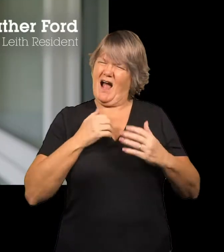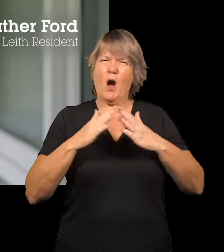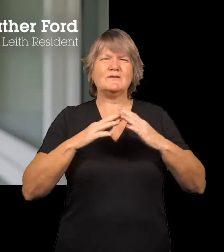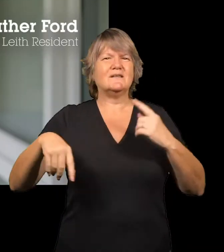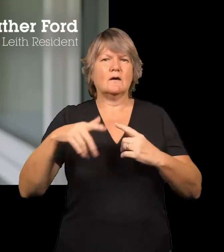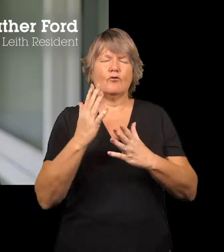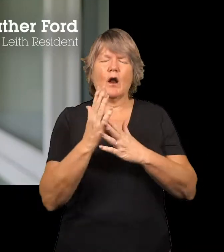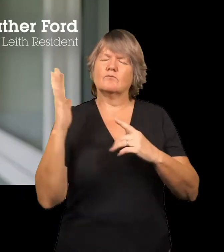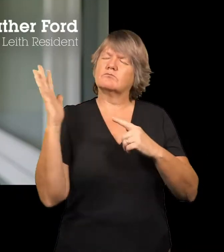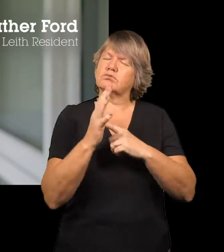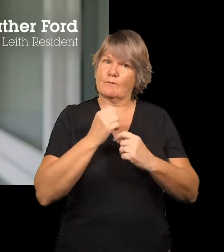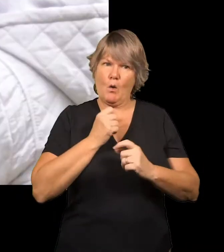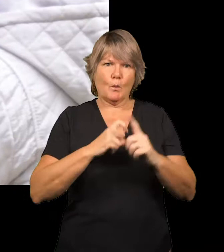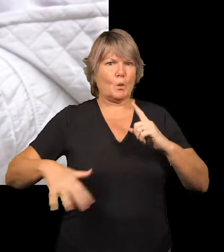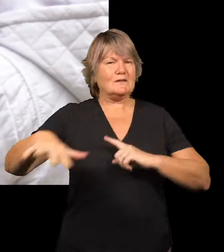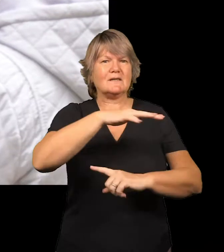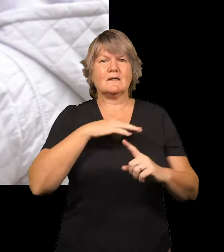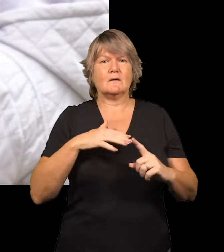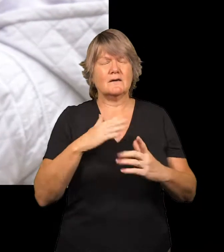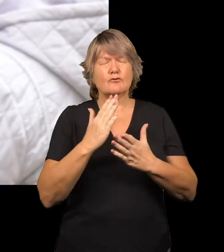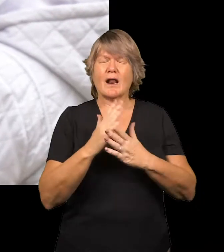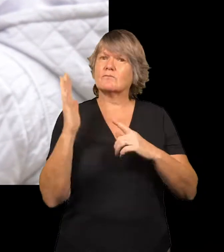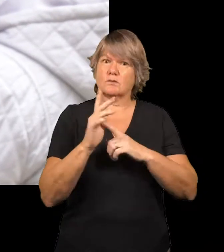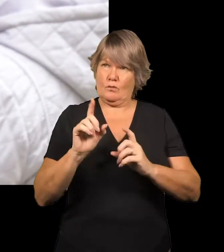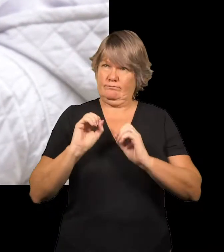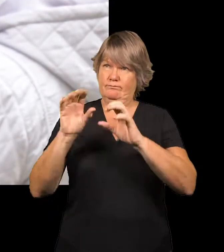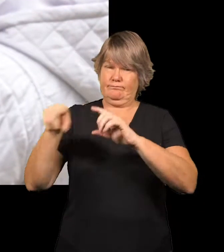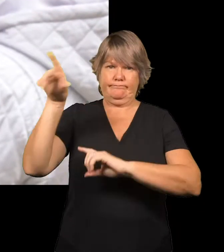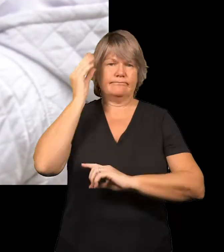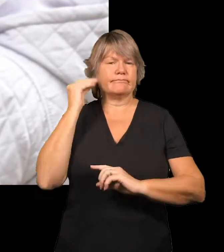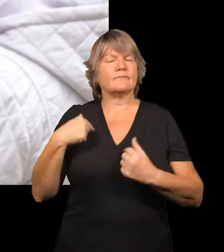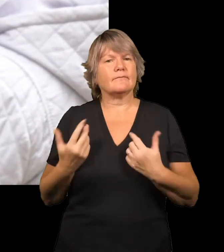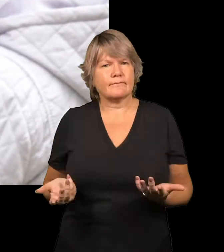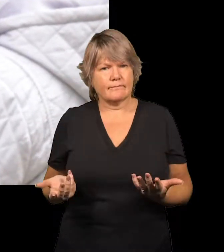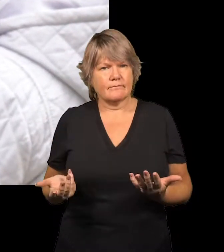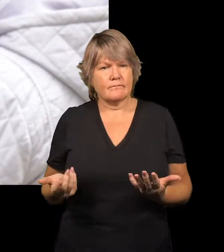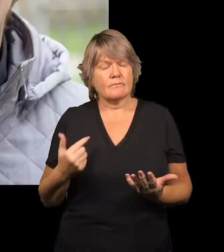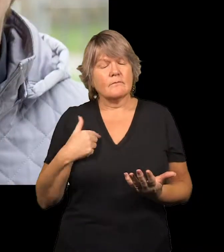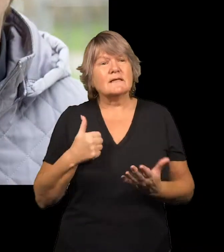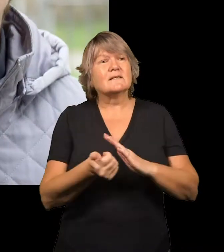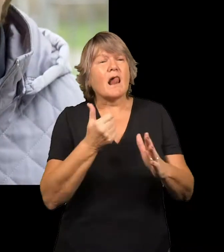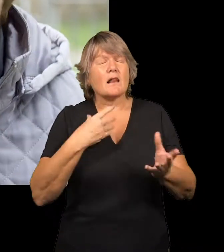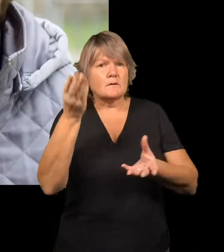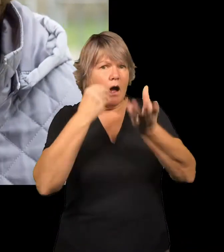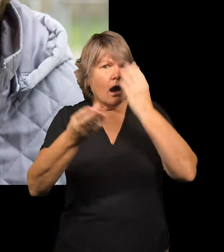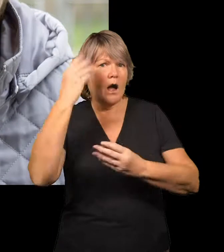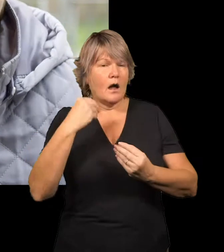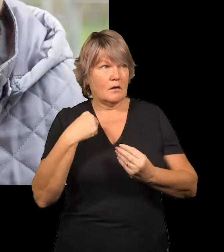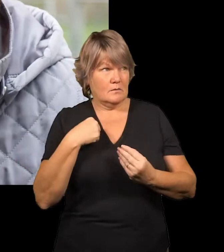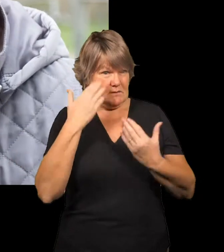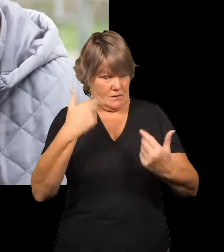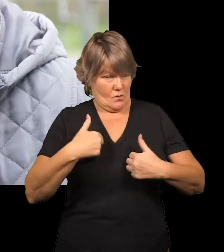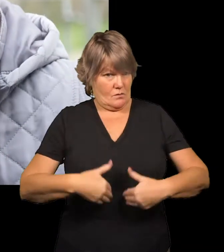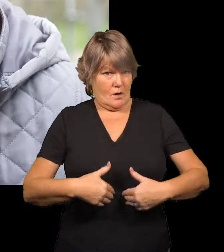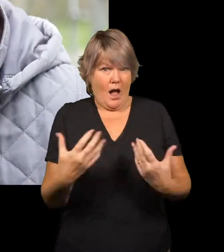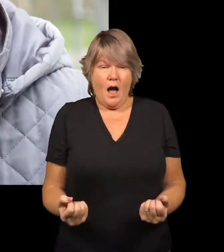our community. It was vital that we get our voices heard. We've learned skills that we didn't know that we really had,